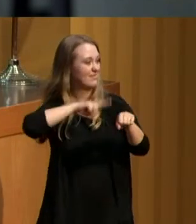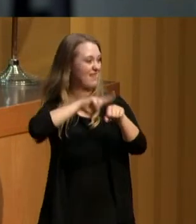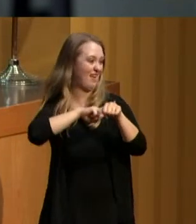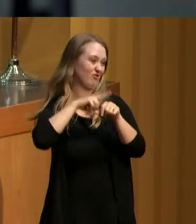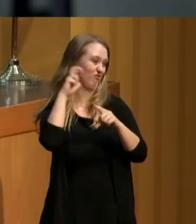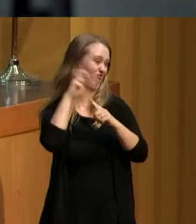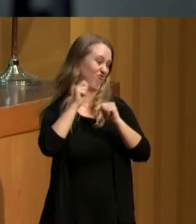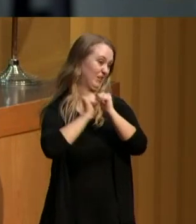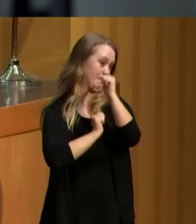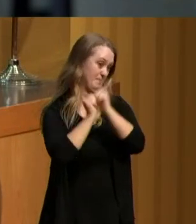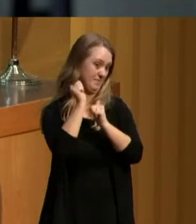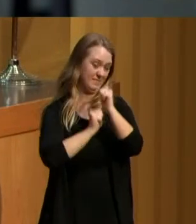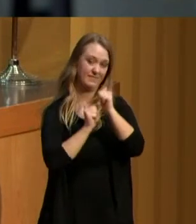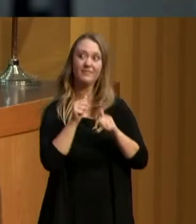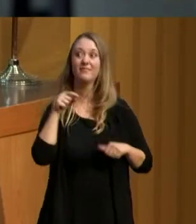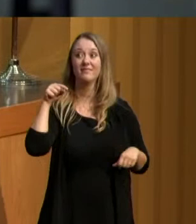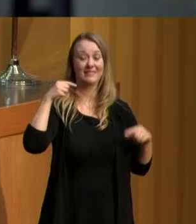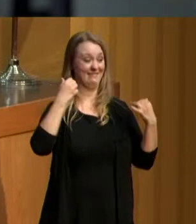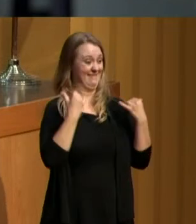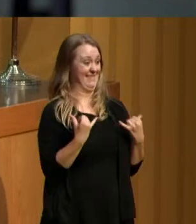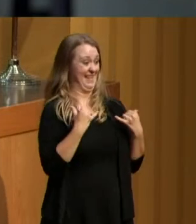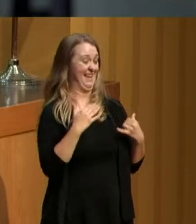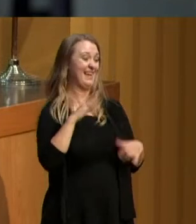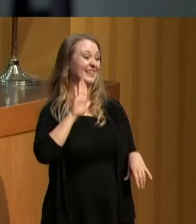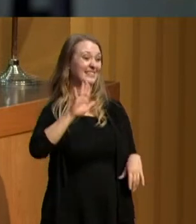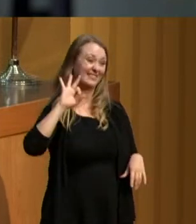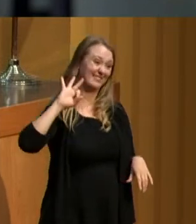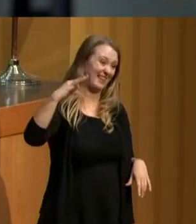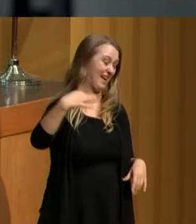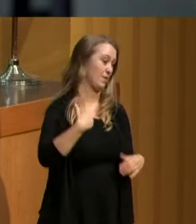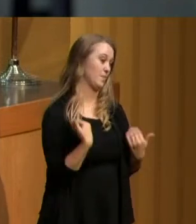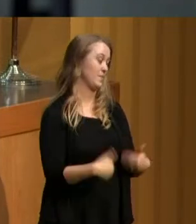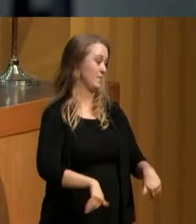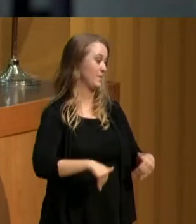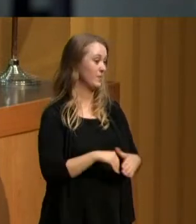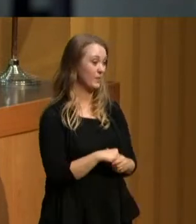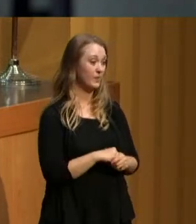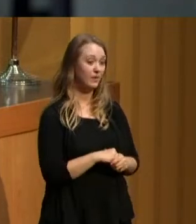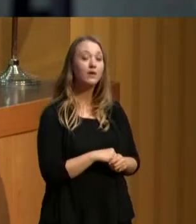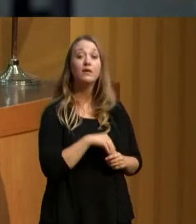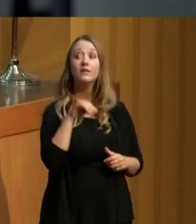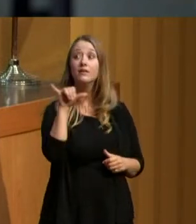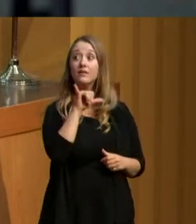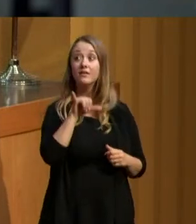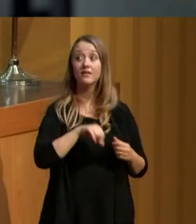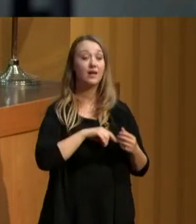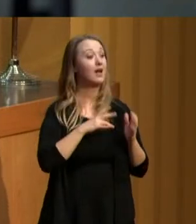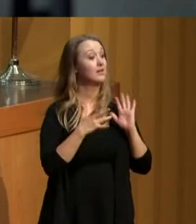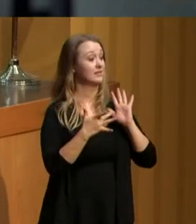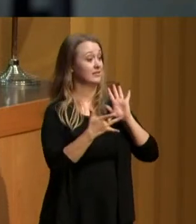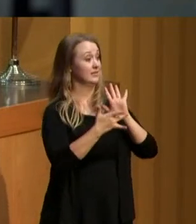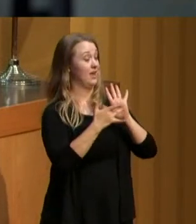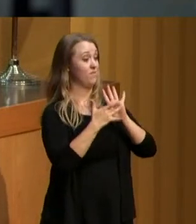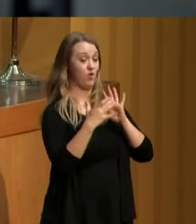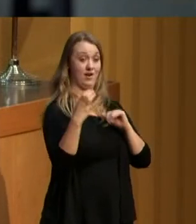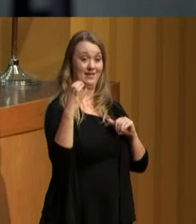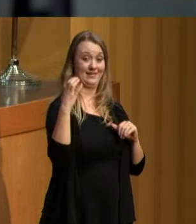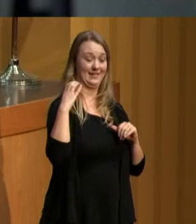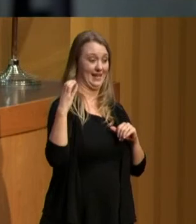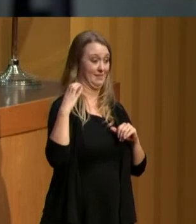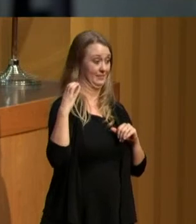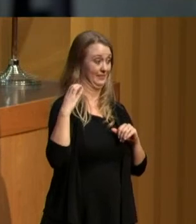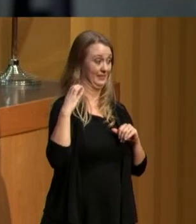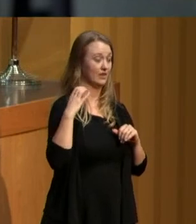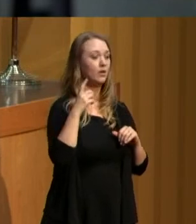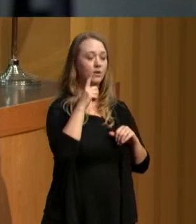9th national championship victory. In addition, sophomore captain Kiana Mayazato was presented with the